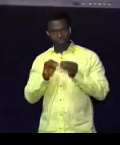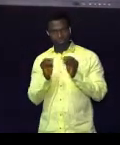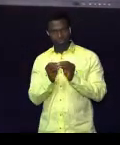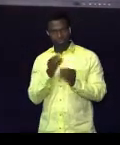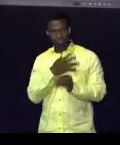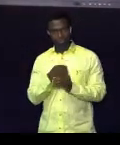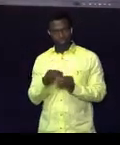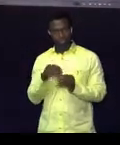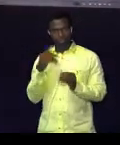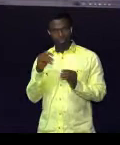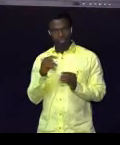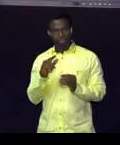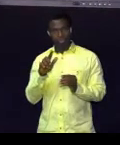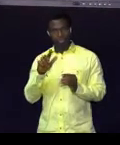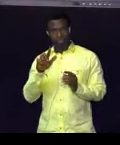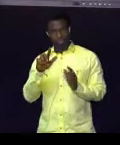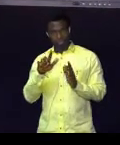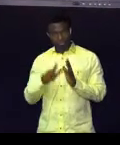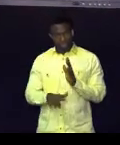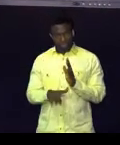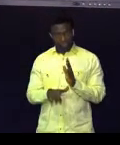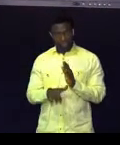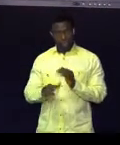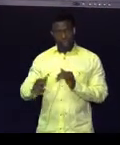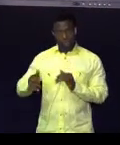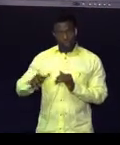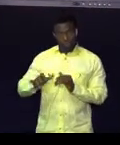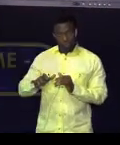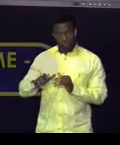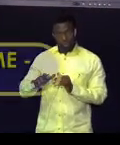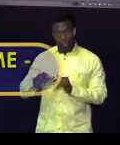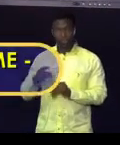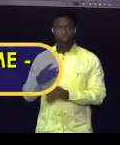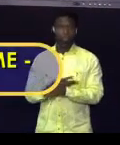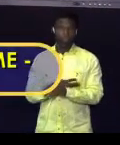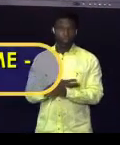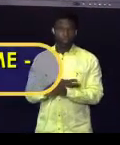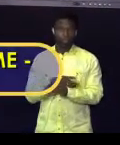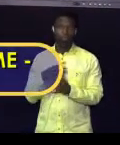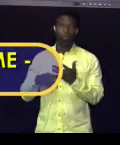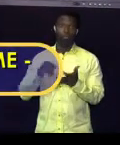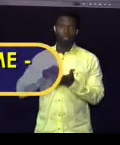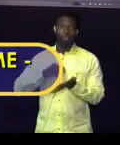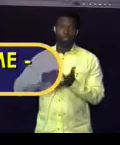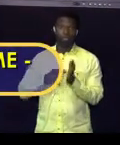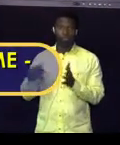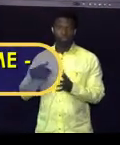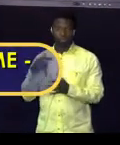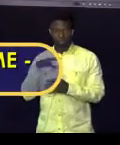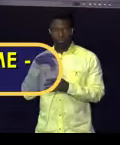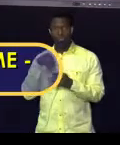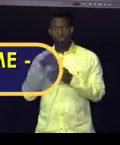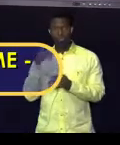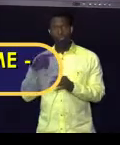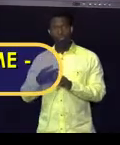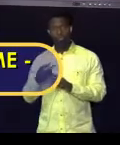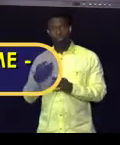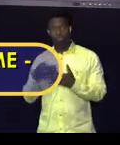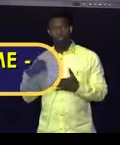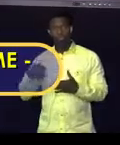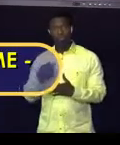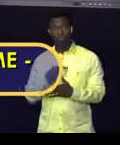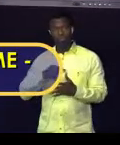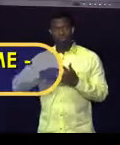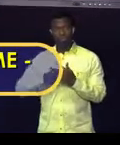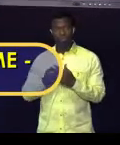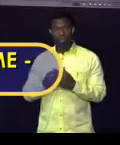be looking at the least common multiple. What does that mean? We will find out in due course. But